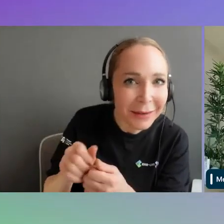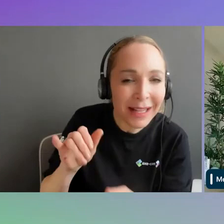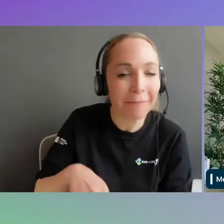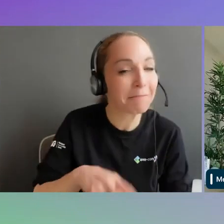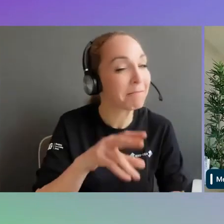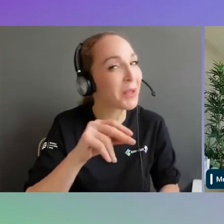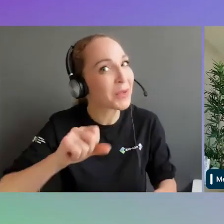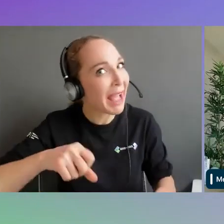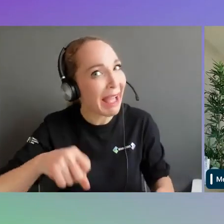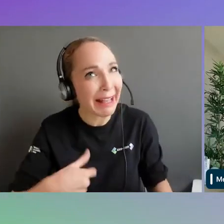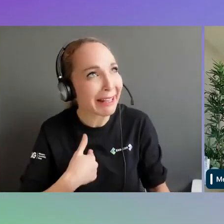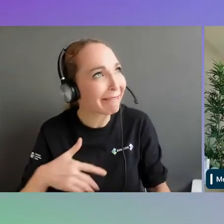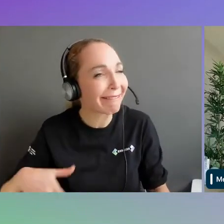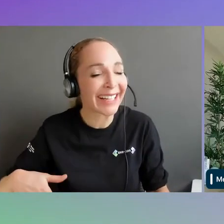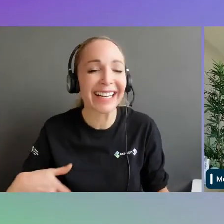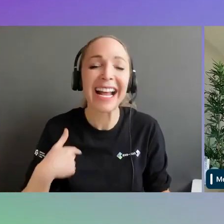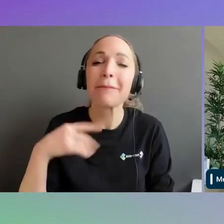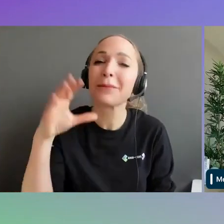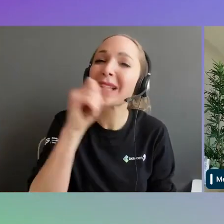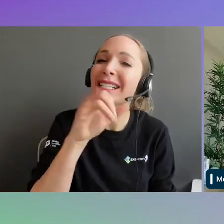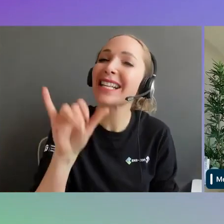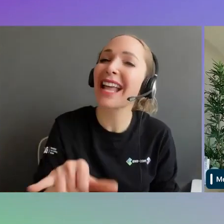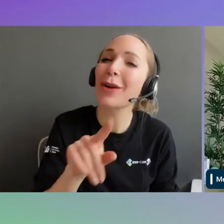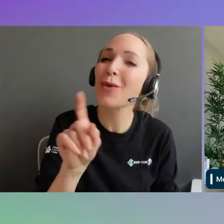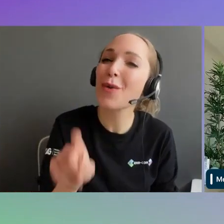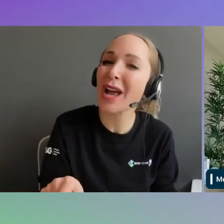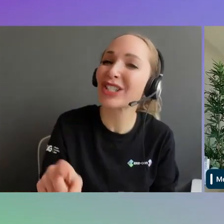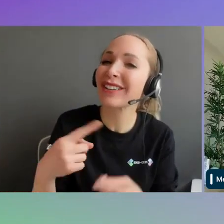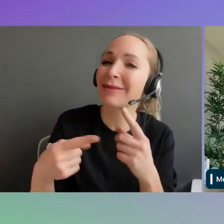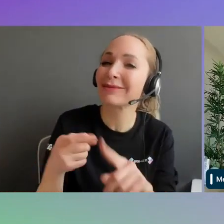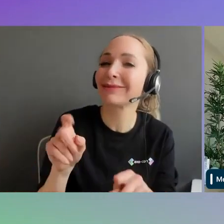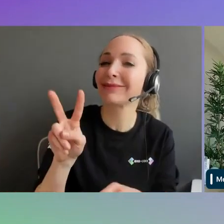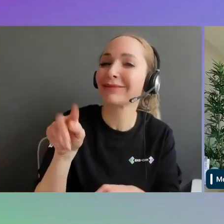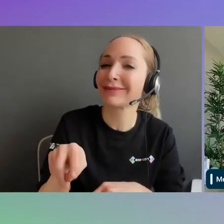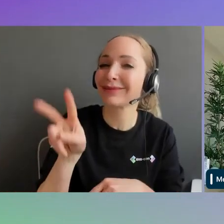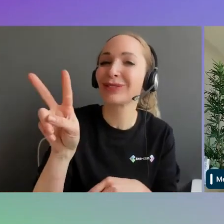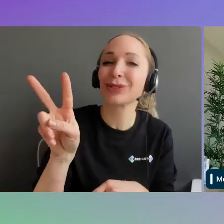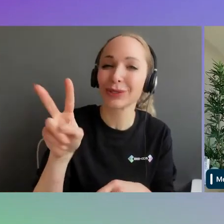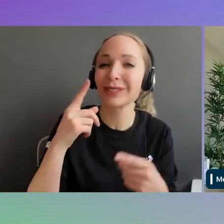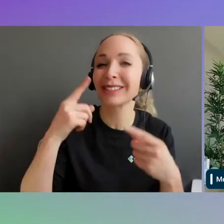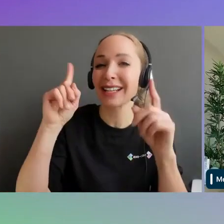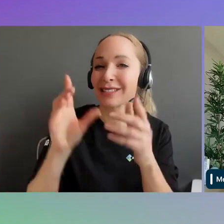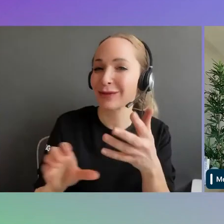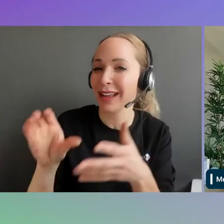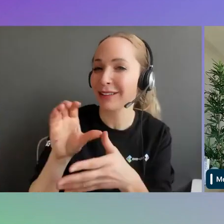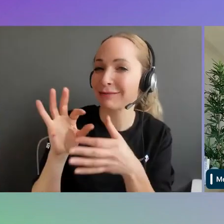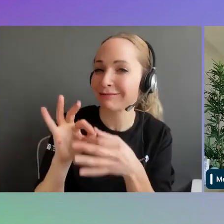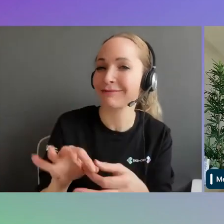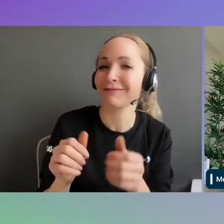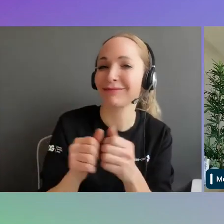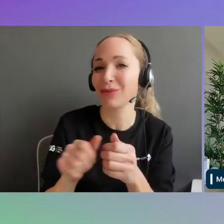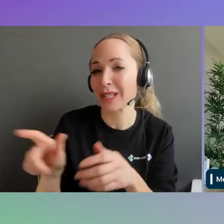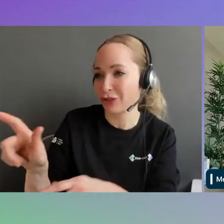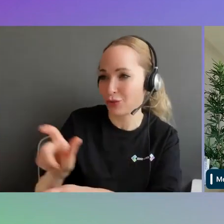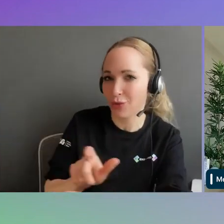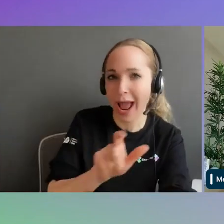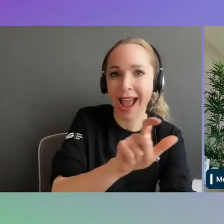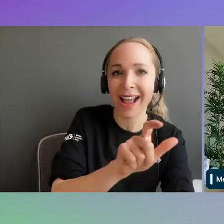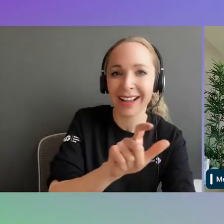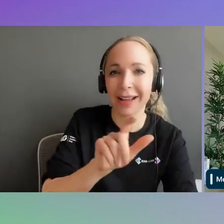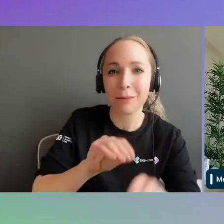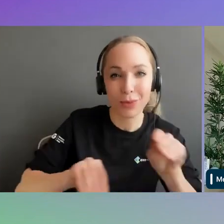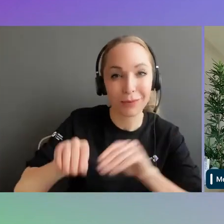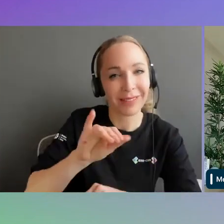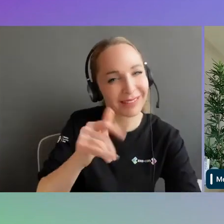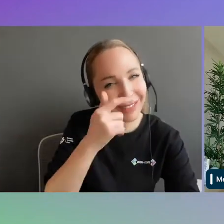guessing that this question comes from actually the 2.2 success criteria regarding dragging movements. Yeah. And so it's kind of an interesting one,